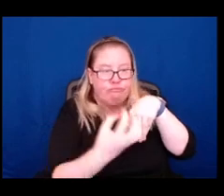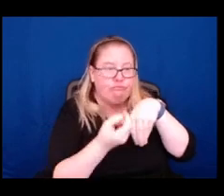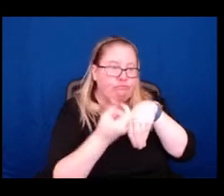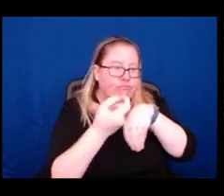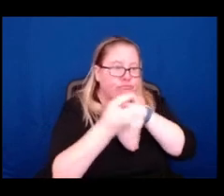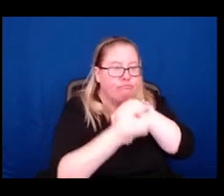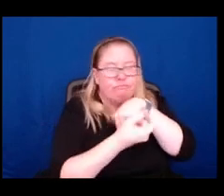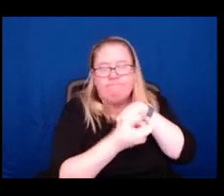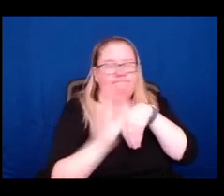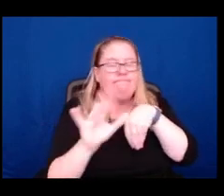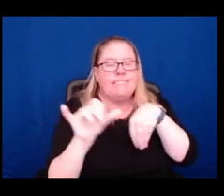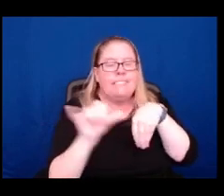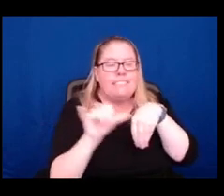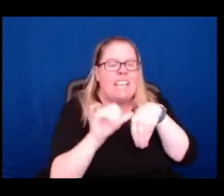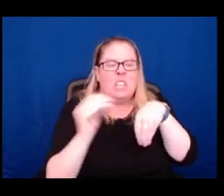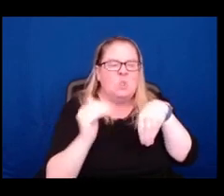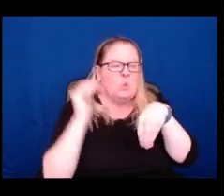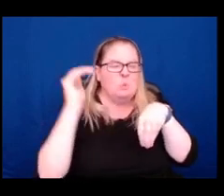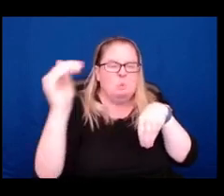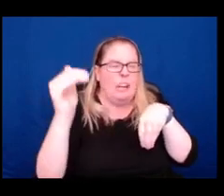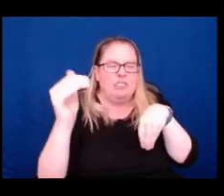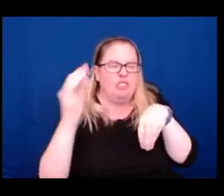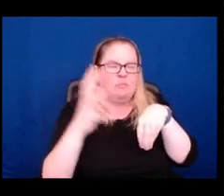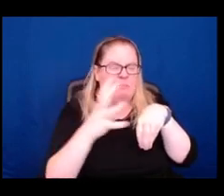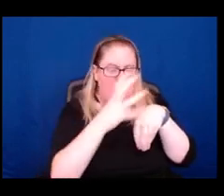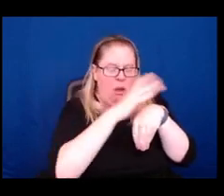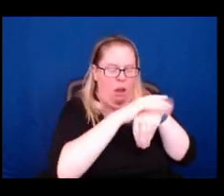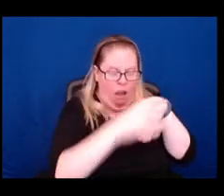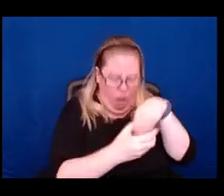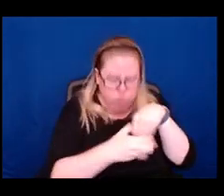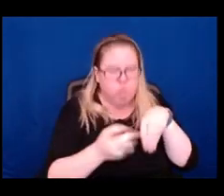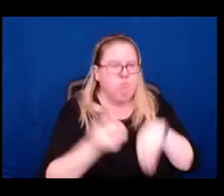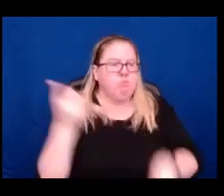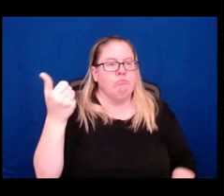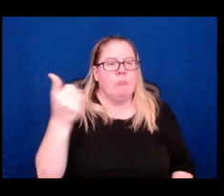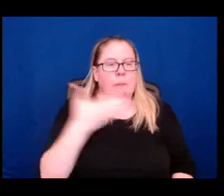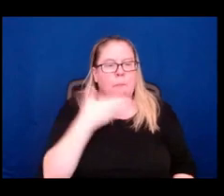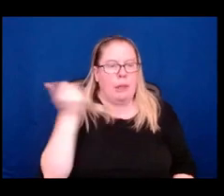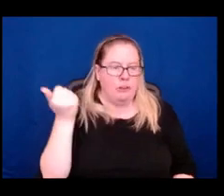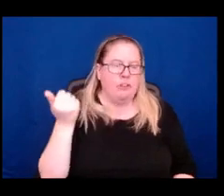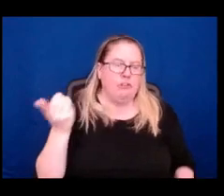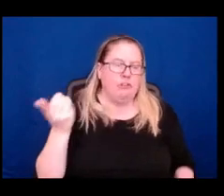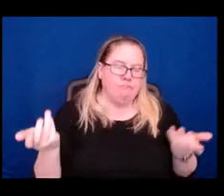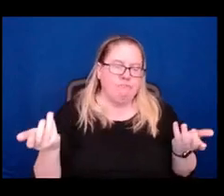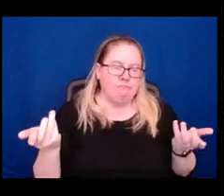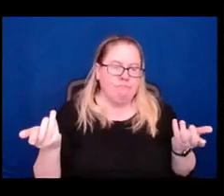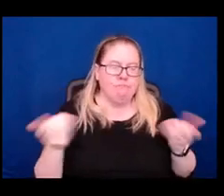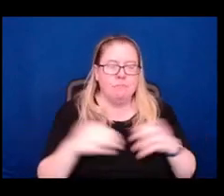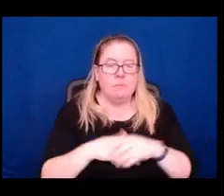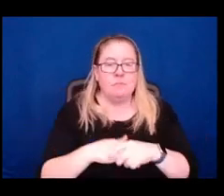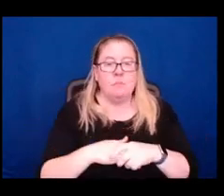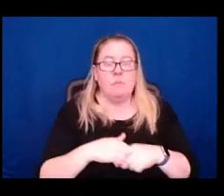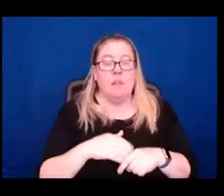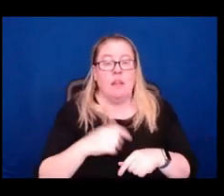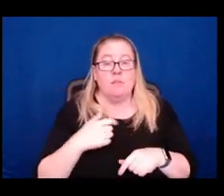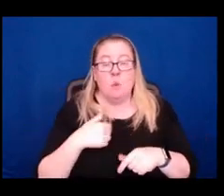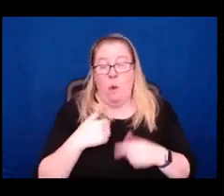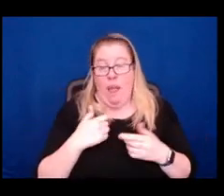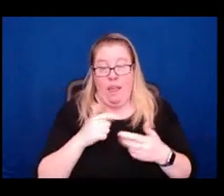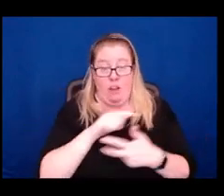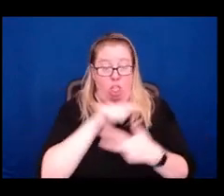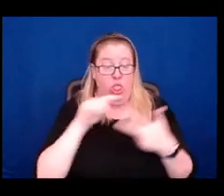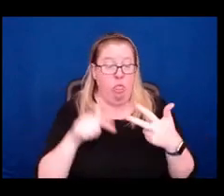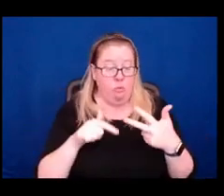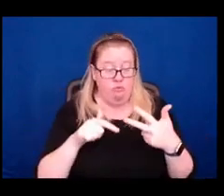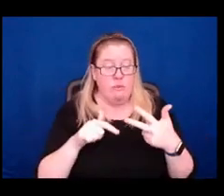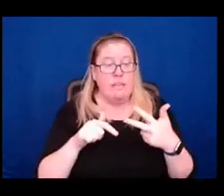said it because of the size, it just may be a little complicated and it would result in a hysterectomy. So I did